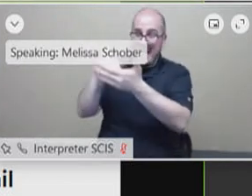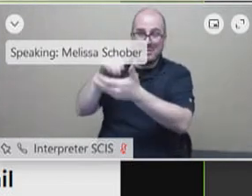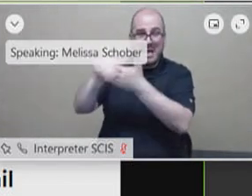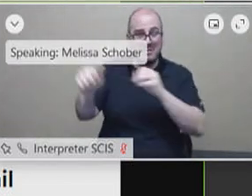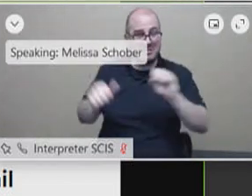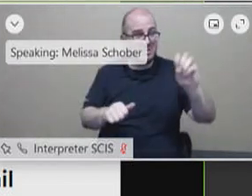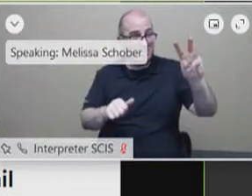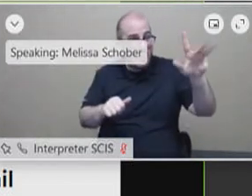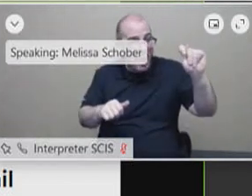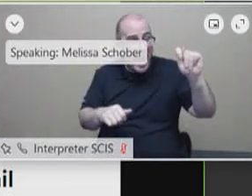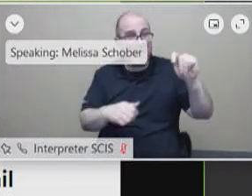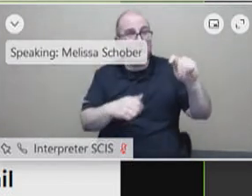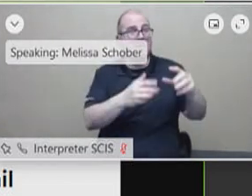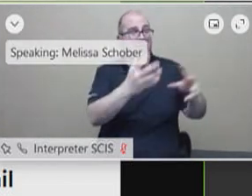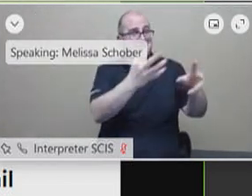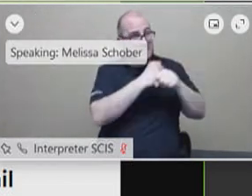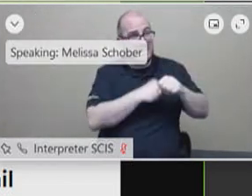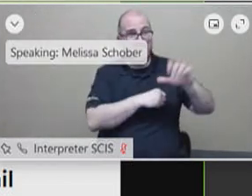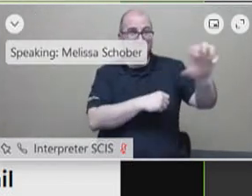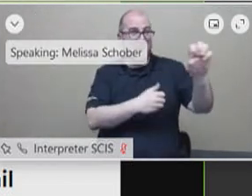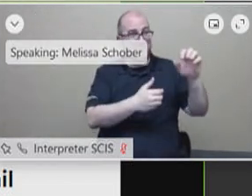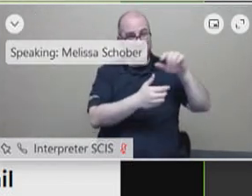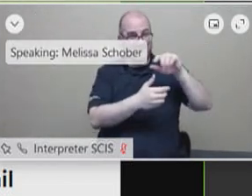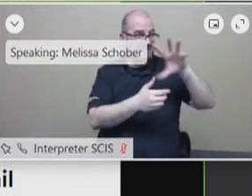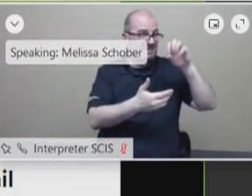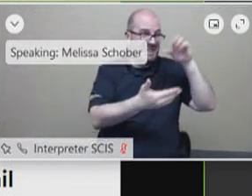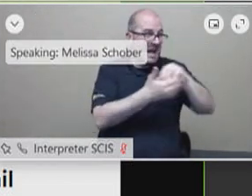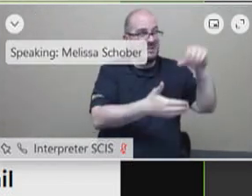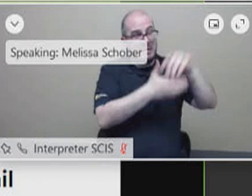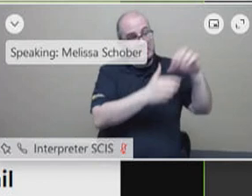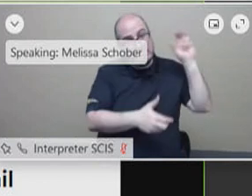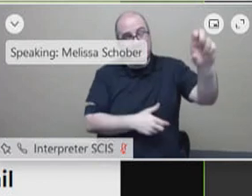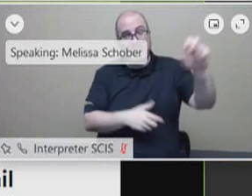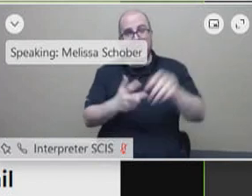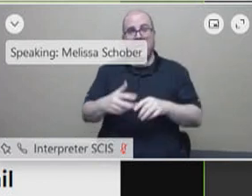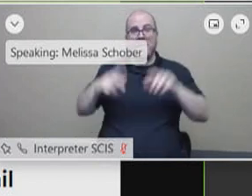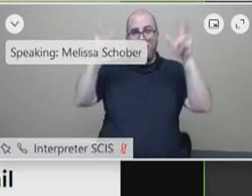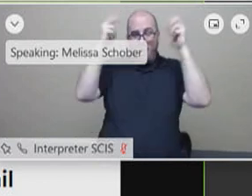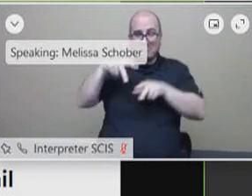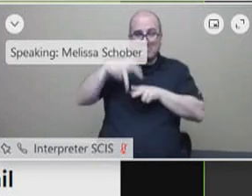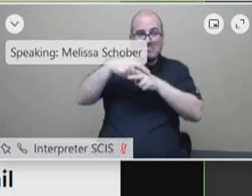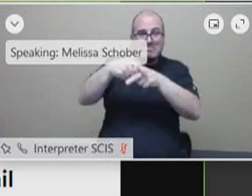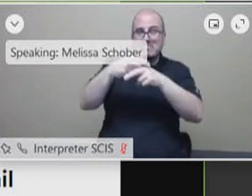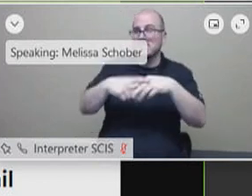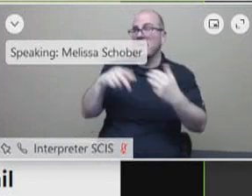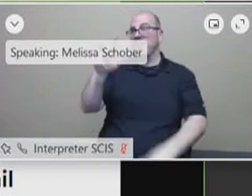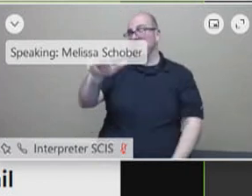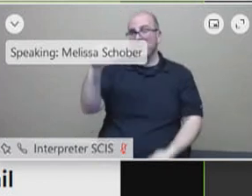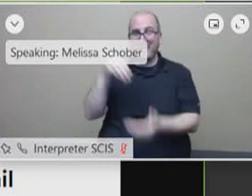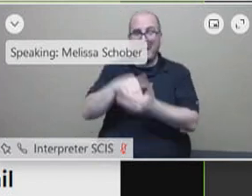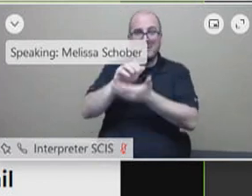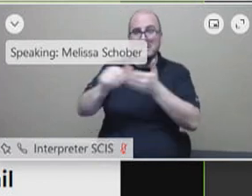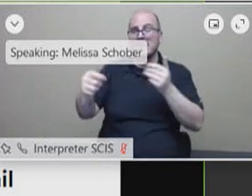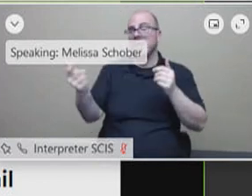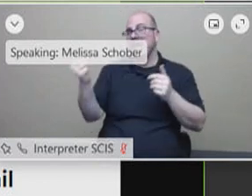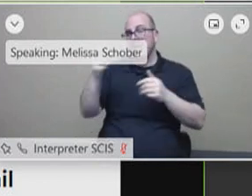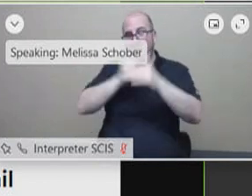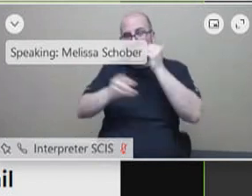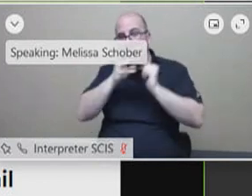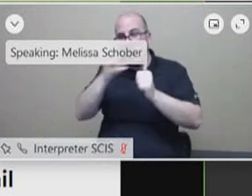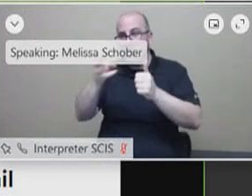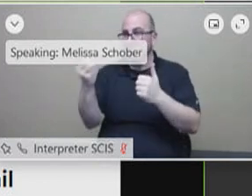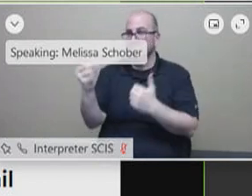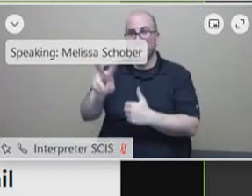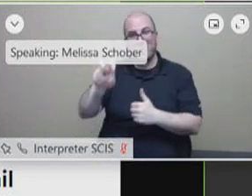receives $570,000 more, the mounted unit receives $204,000 more, and the Marine unit